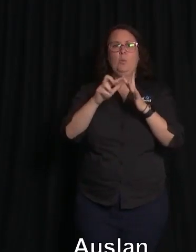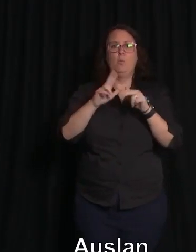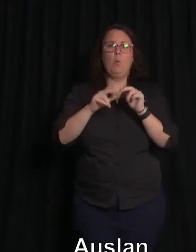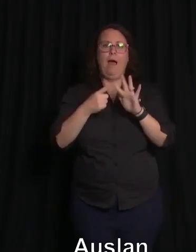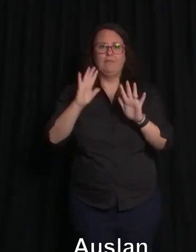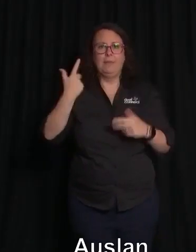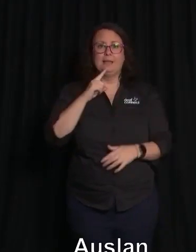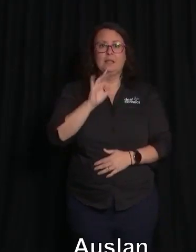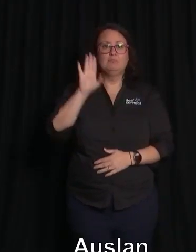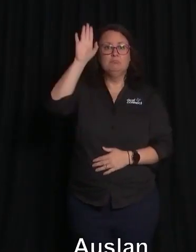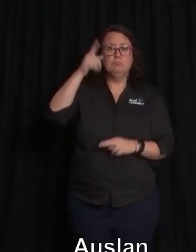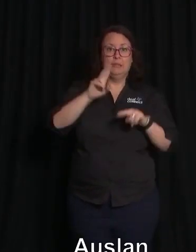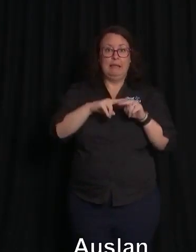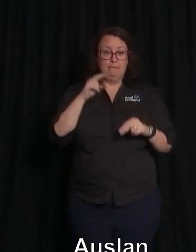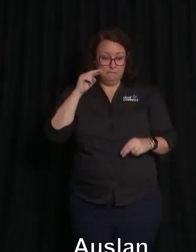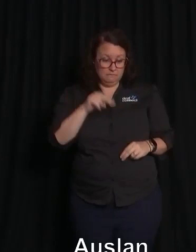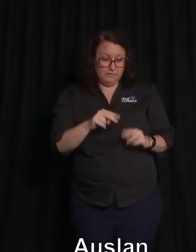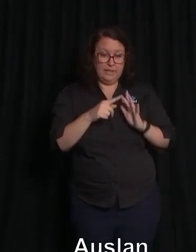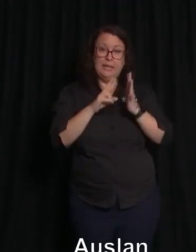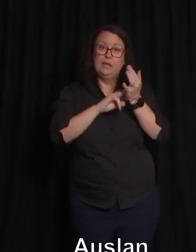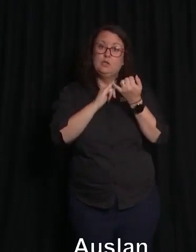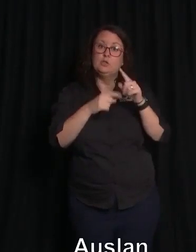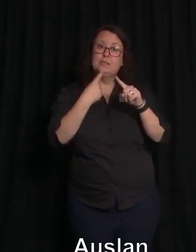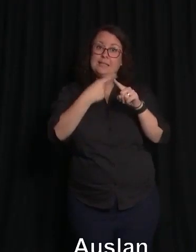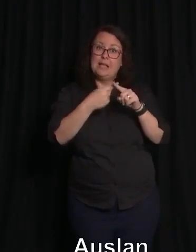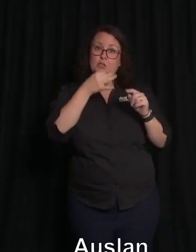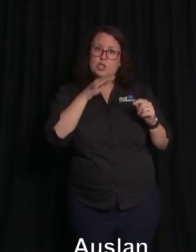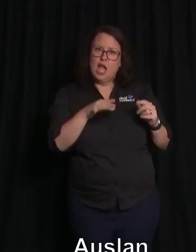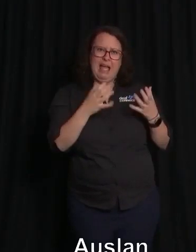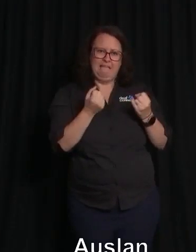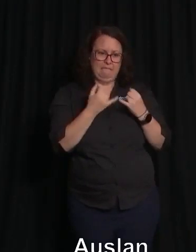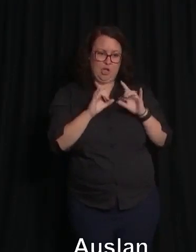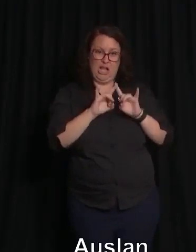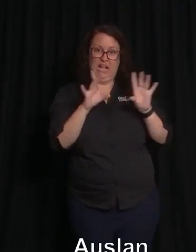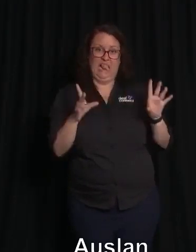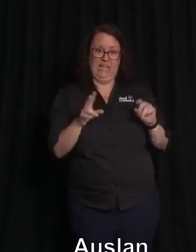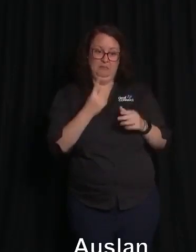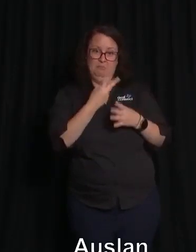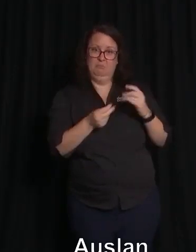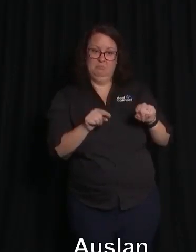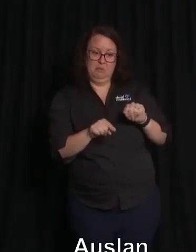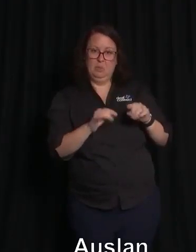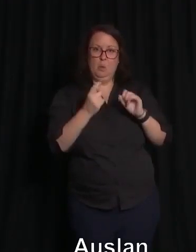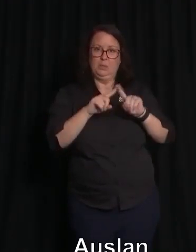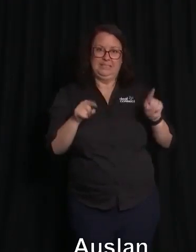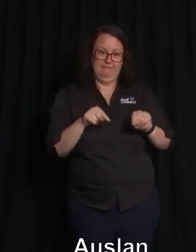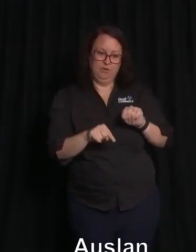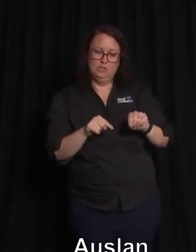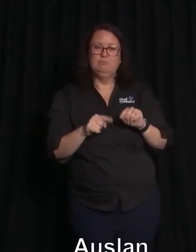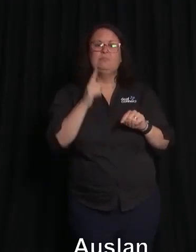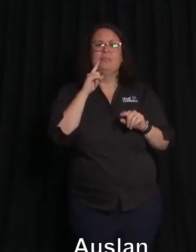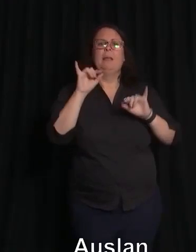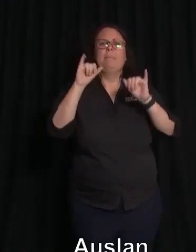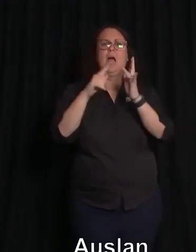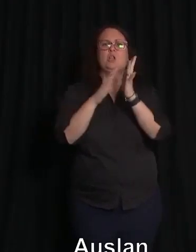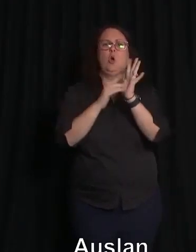that if an intersex child is born that has visible intersex traits, it's immediately noted that this is a bad